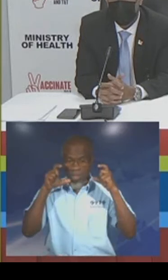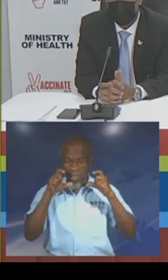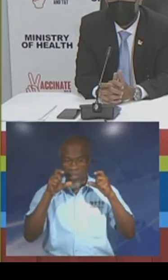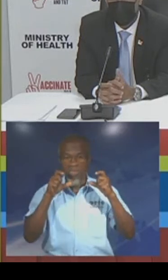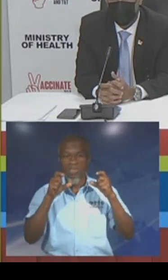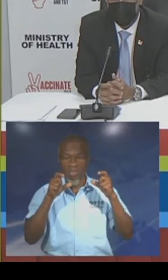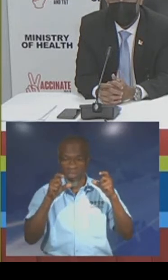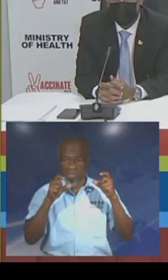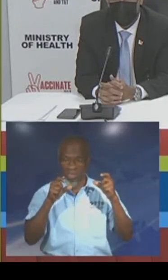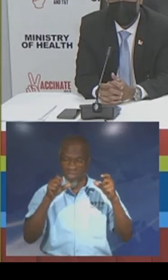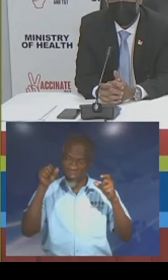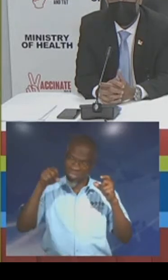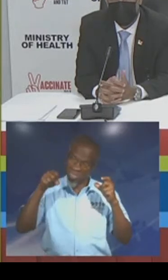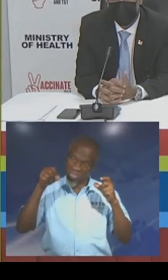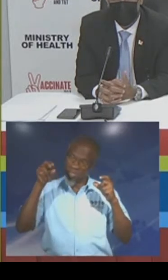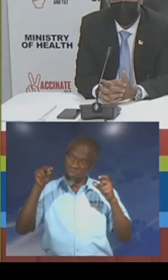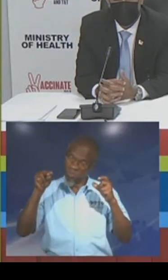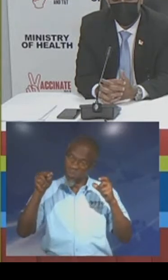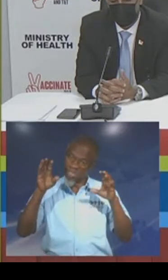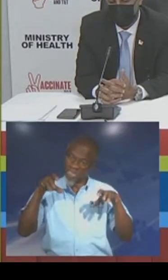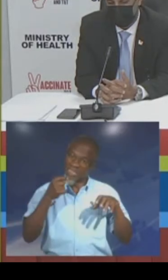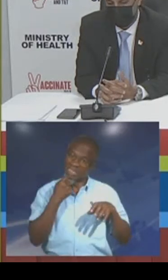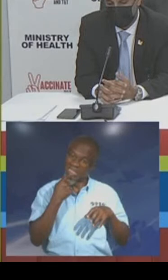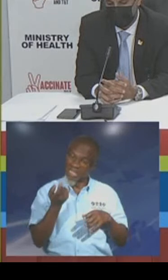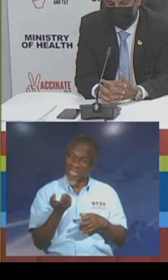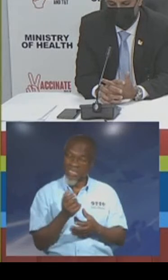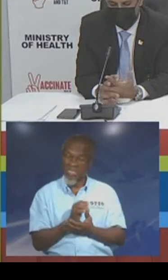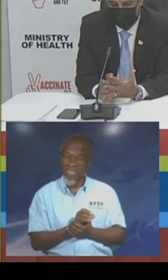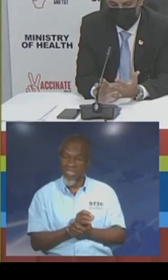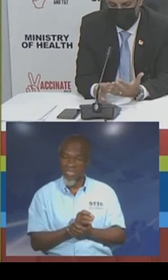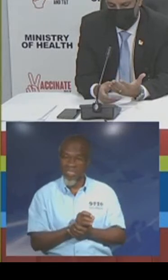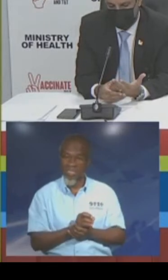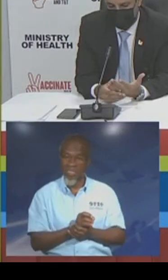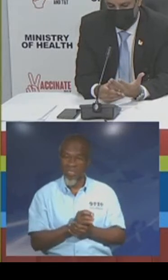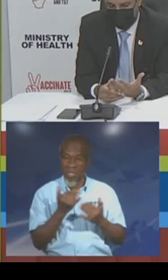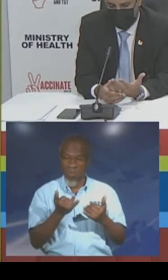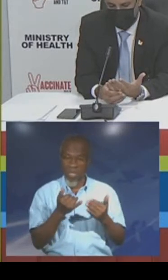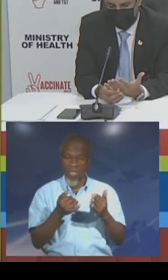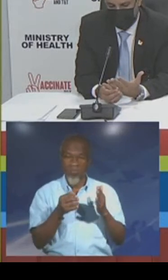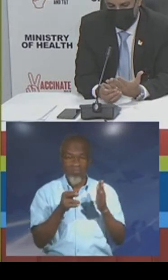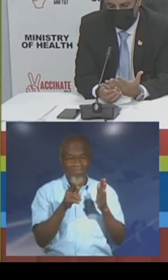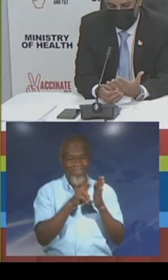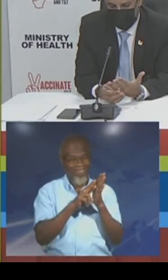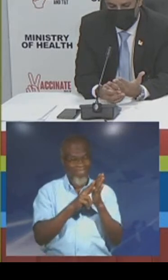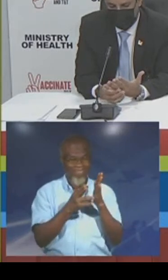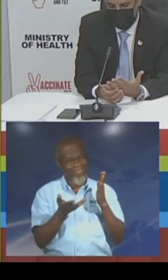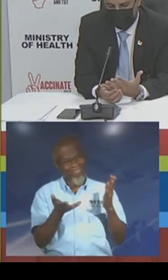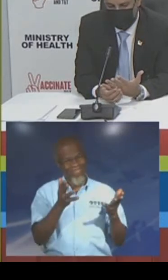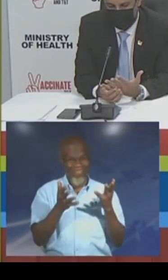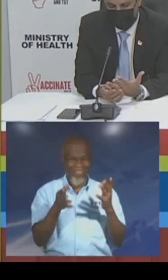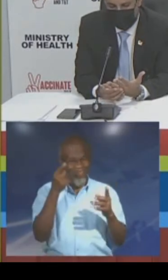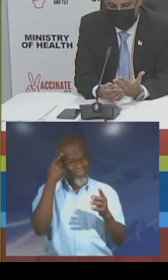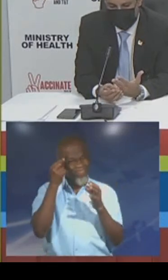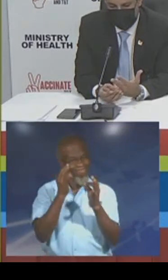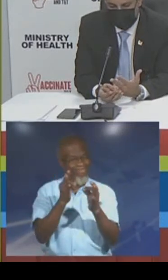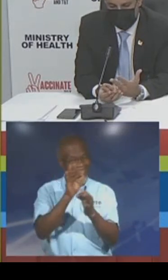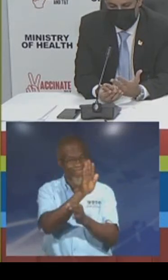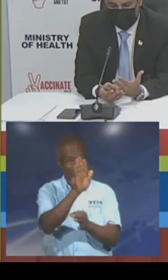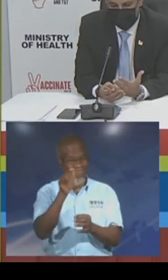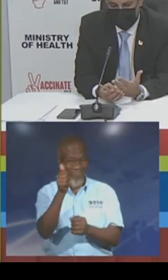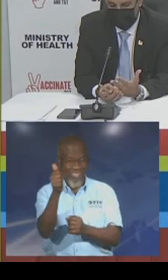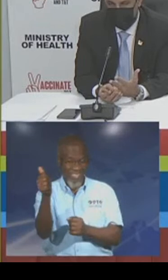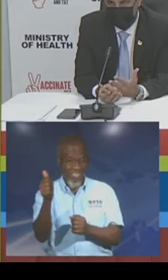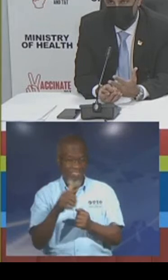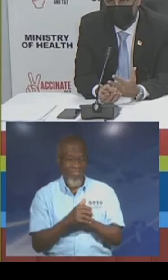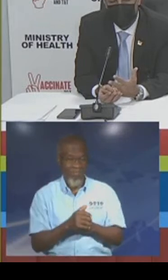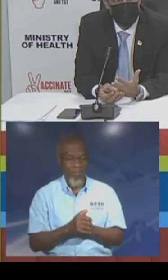no mandatory face mask wearing except for within the healthcare setting? Thank you so much. Yeah, so I will take the second part. So